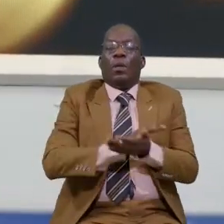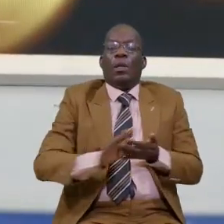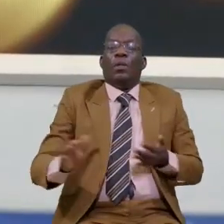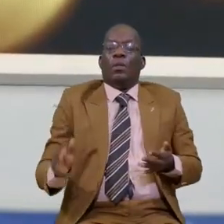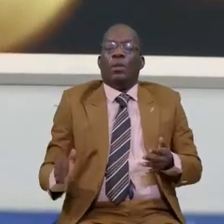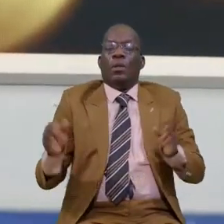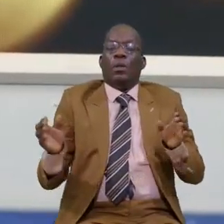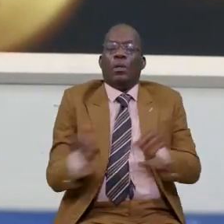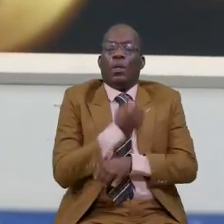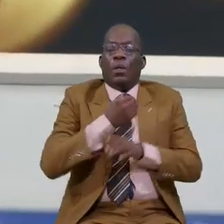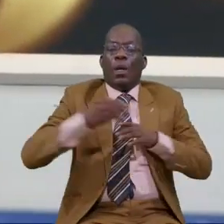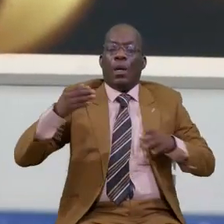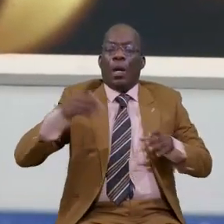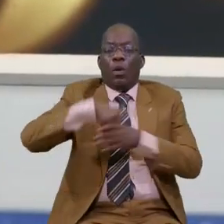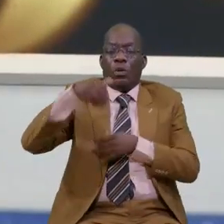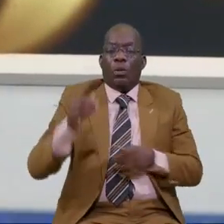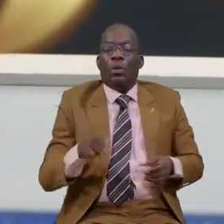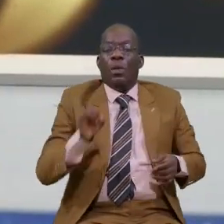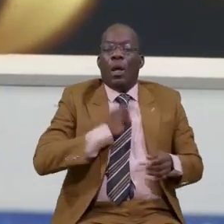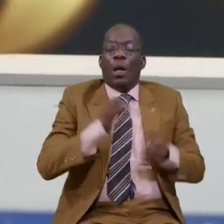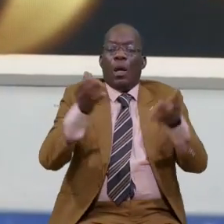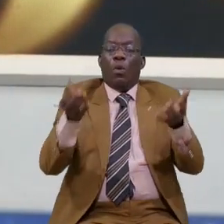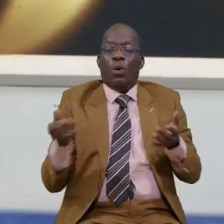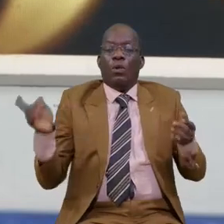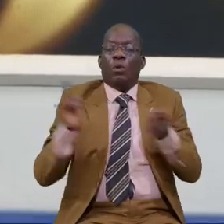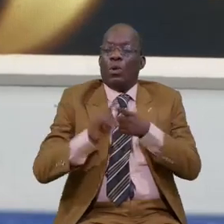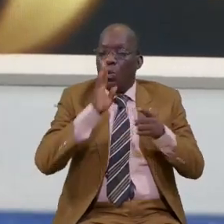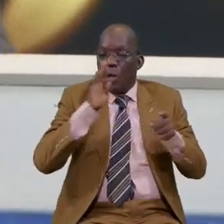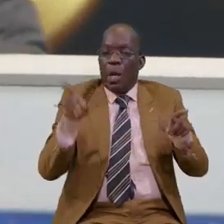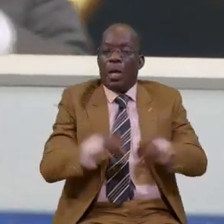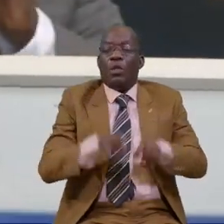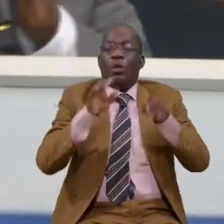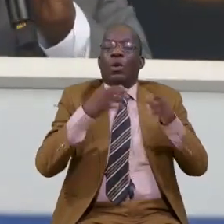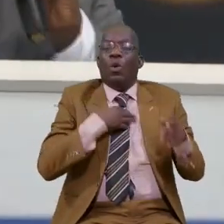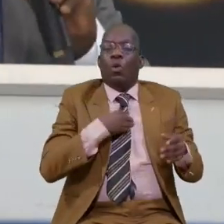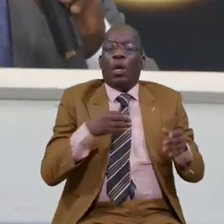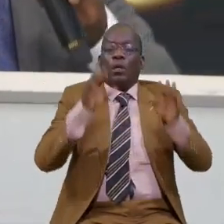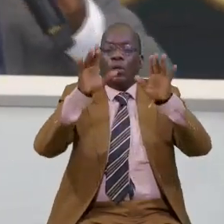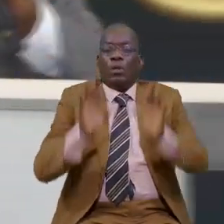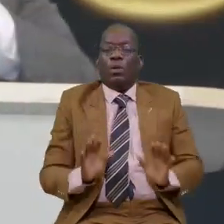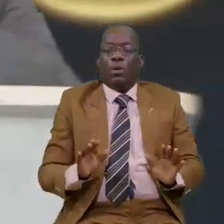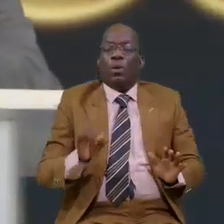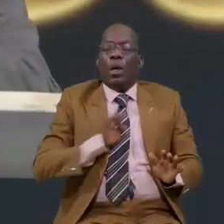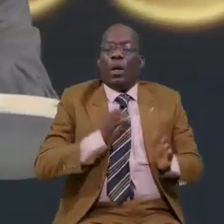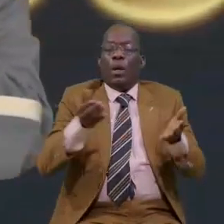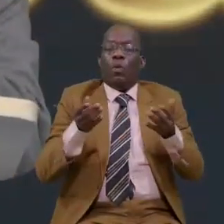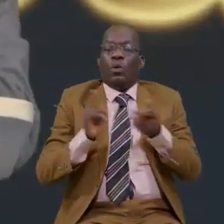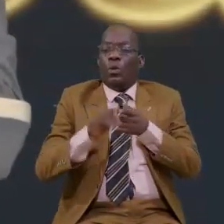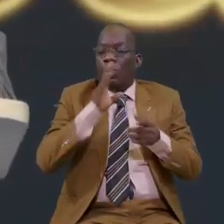out. I want to be as white as snow. I want to be whiter than snow.